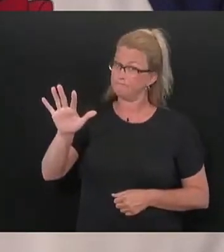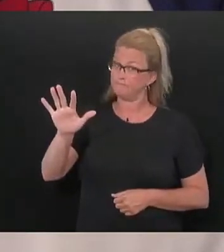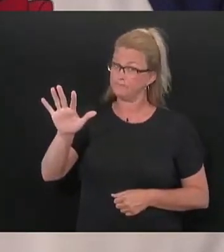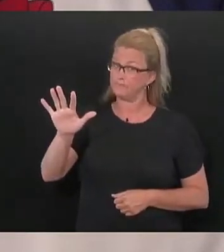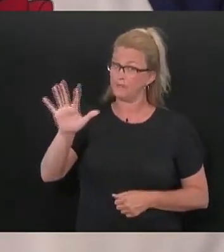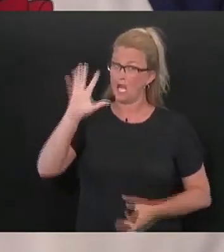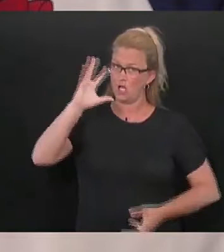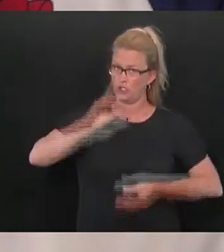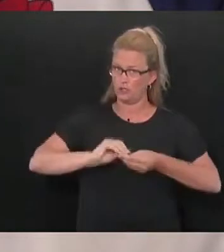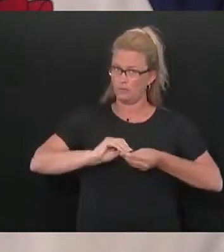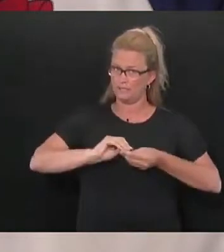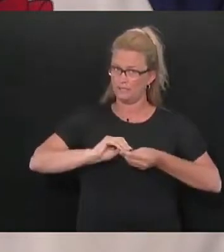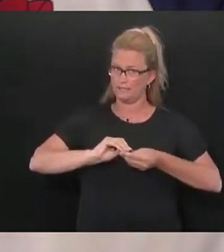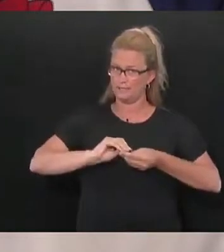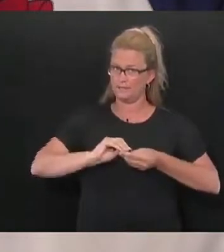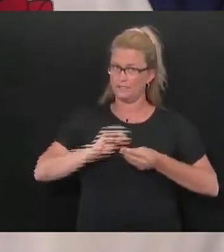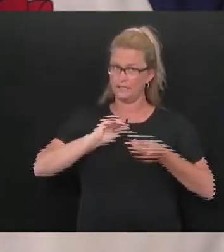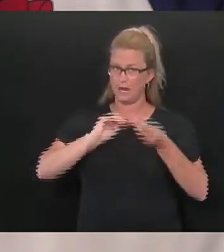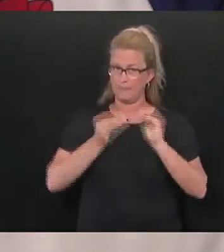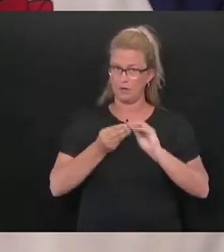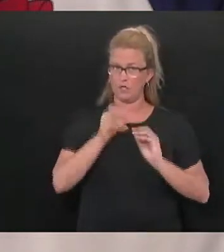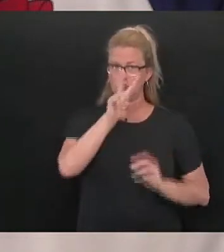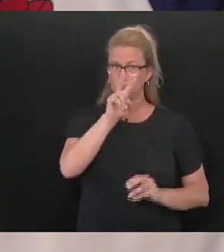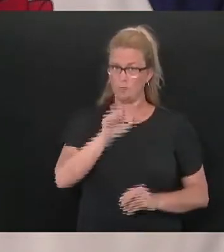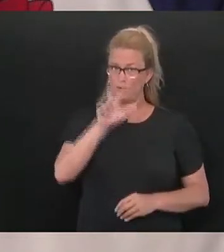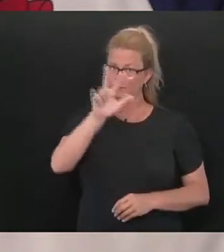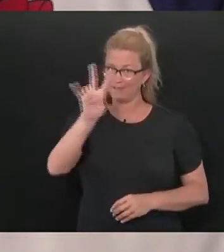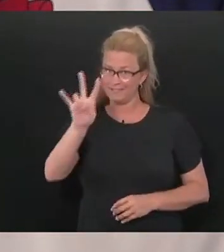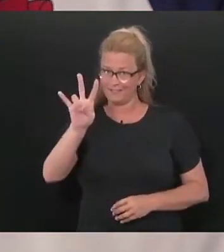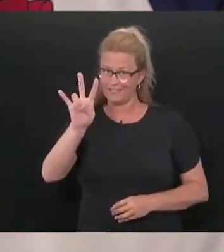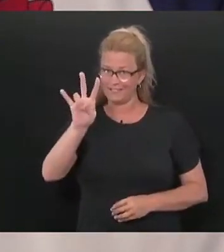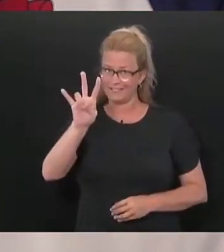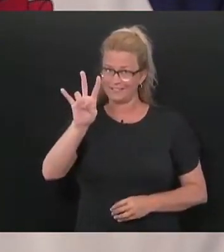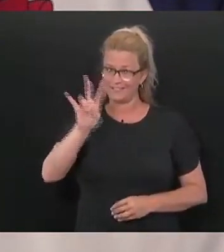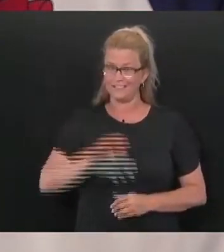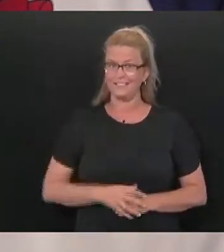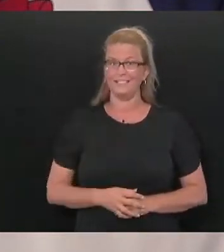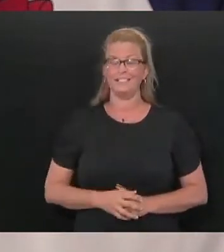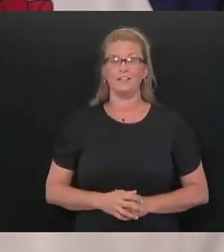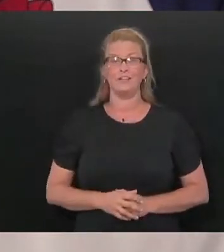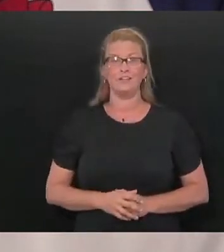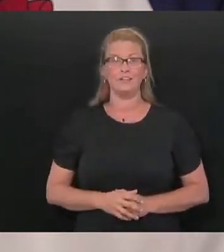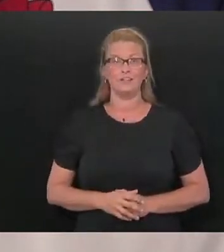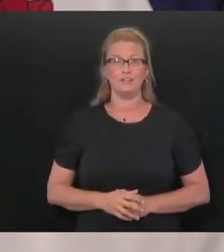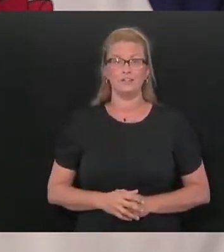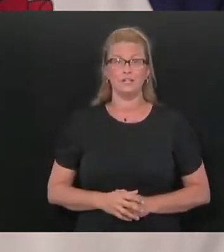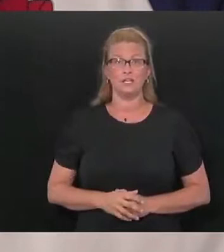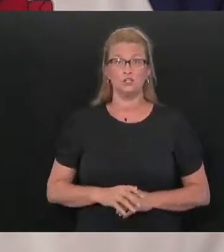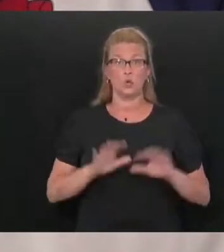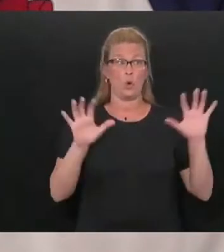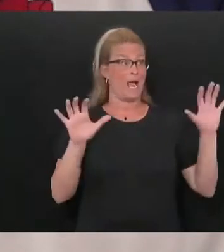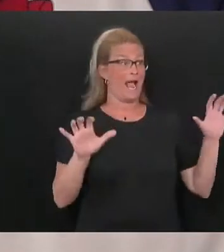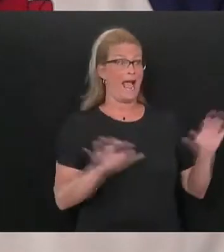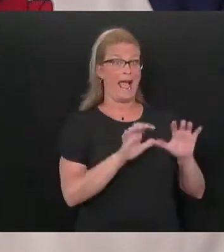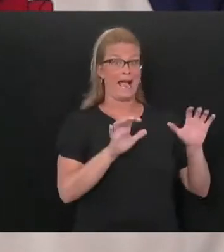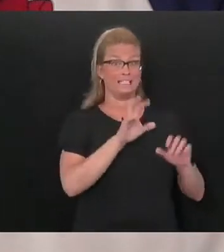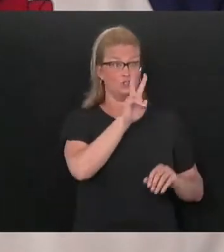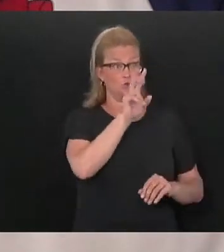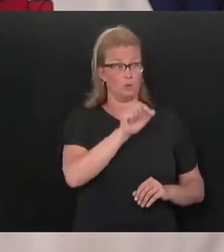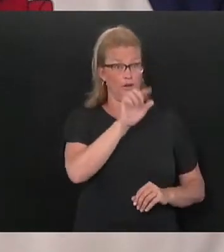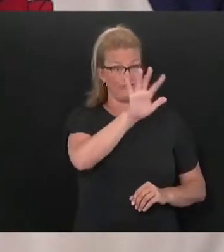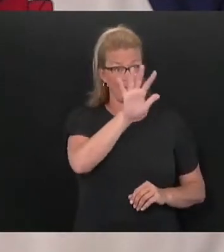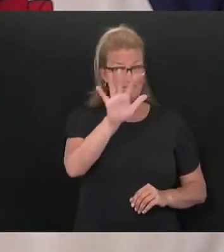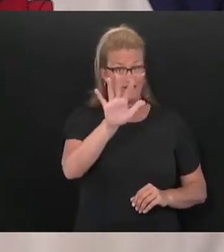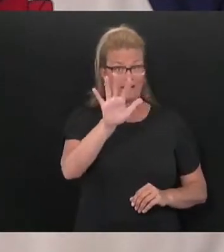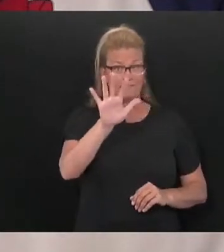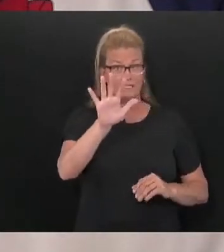Our cumulative number is 2.37. From the standpoint of active at 2.55, that's